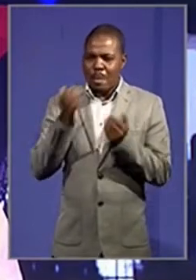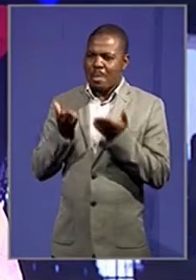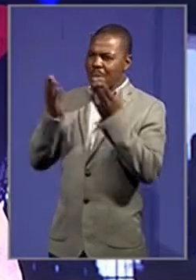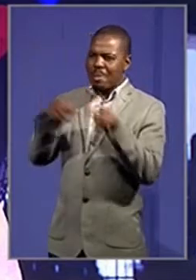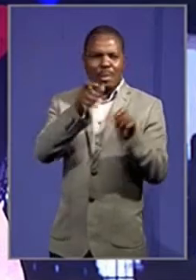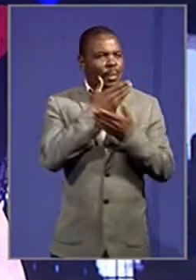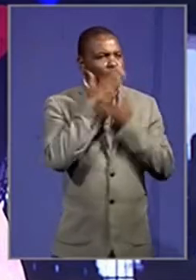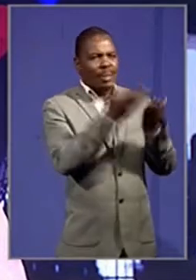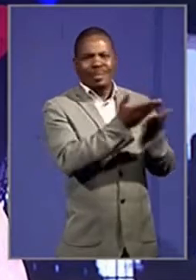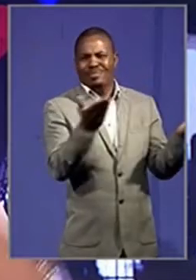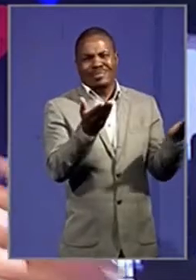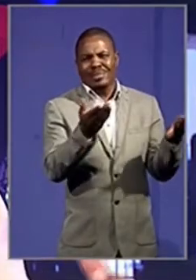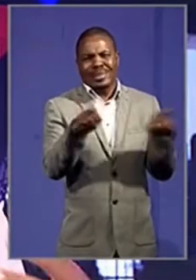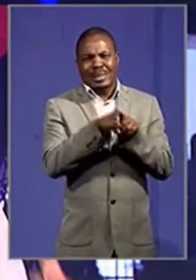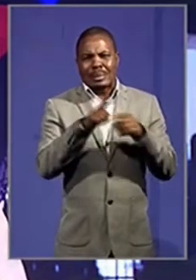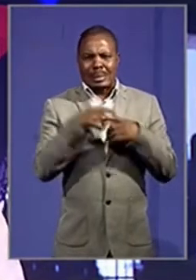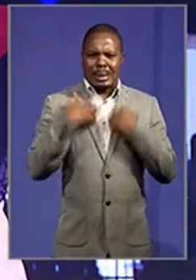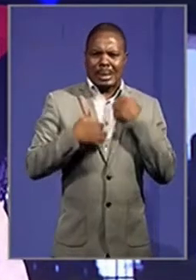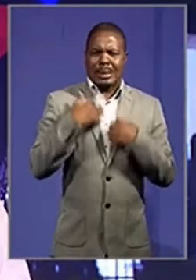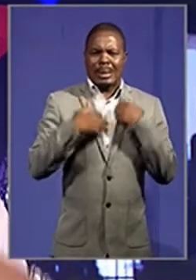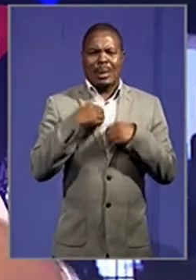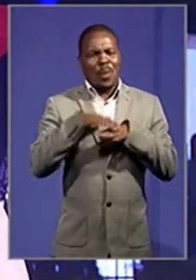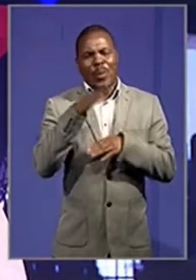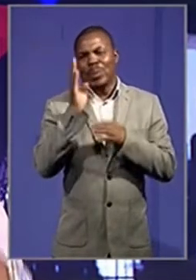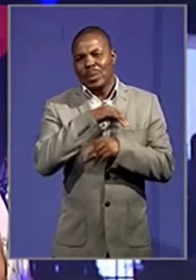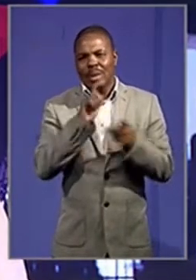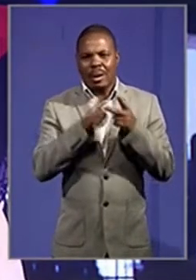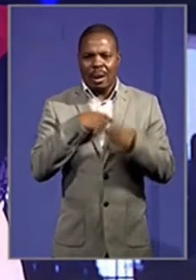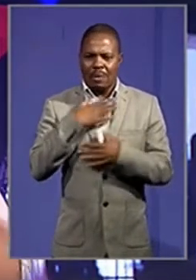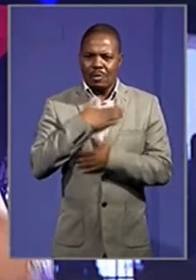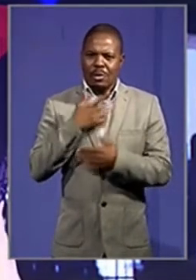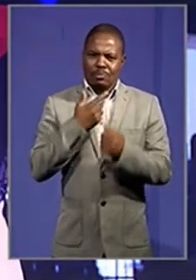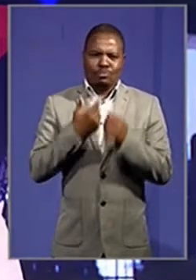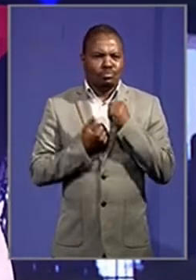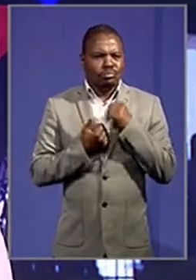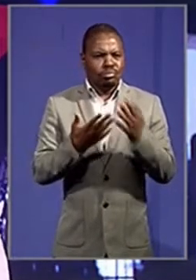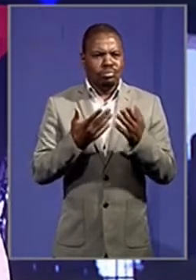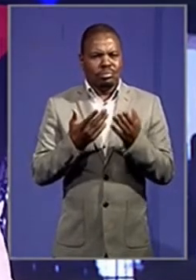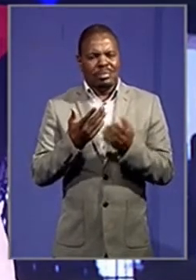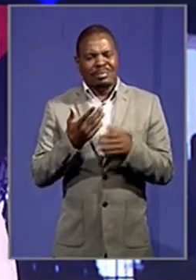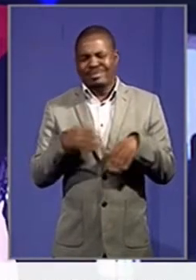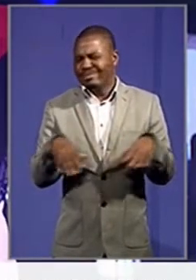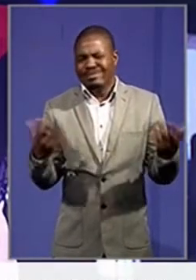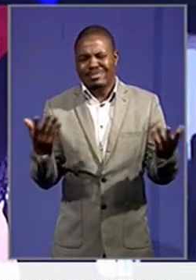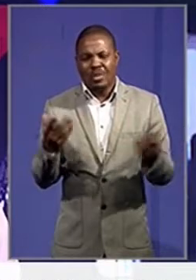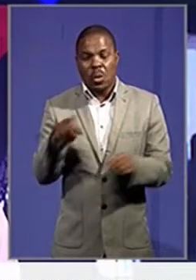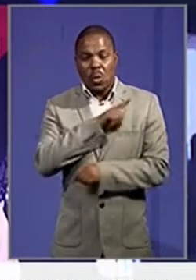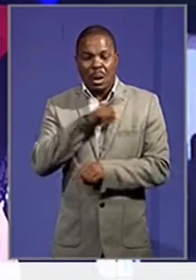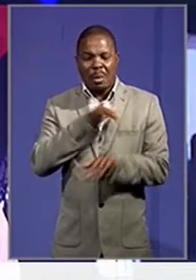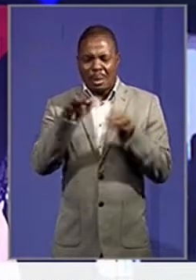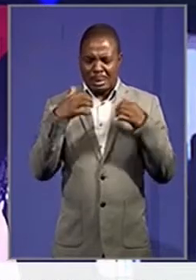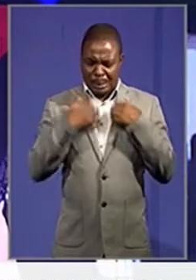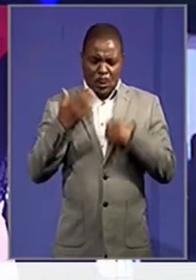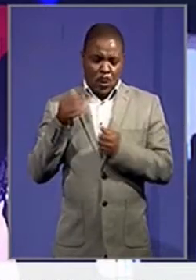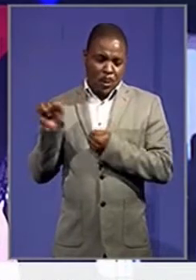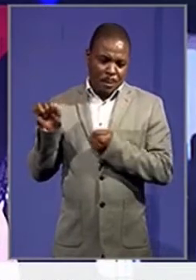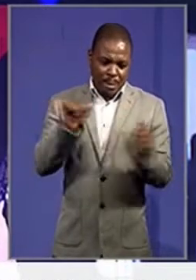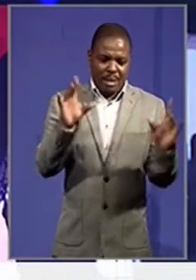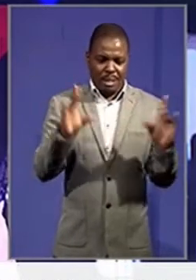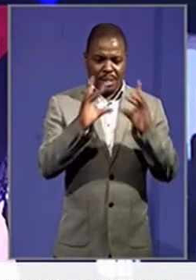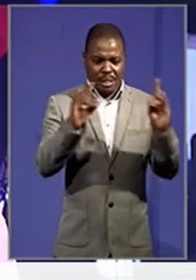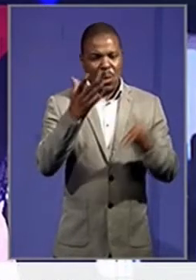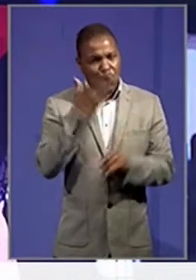batho, ha o kgone le wena ho bana le thasello e kalo le hore o ikutlwe wena o le motlotlo ba tulong e jwalo. Jwale batho kgale ba batla ho tla stadium, empa ke bona